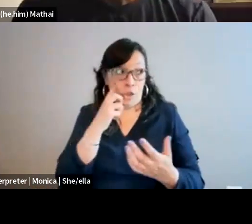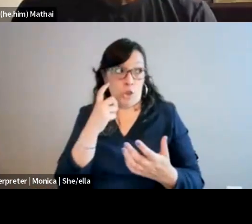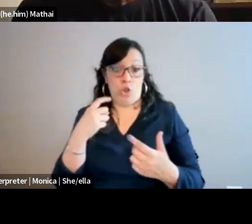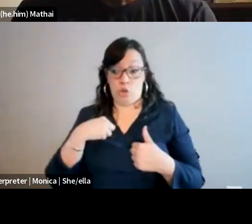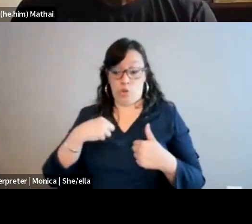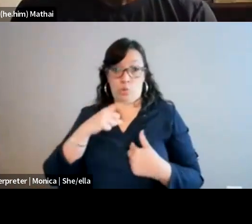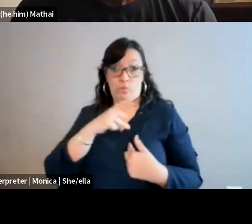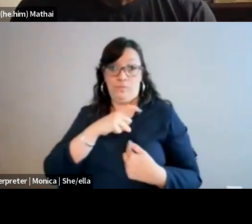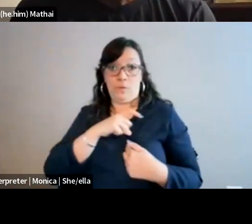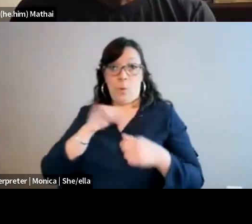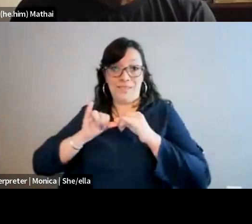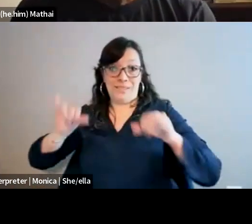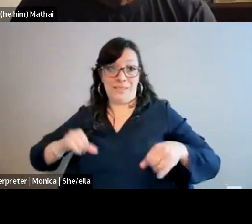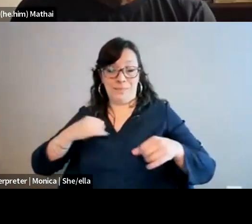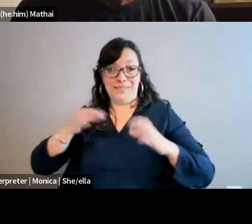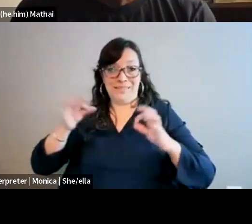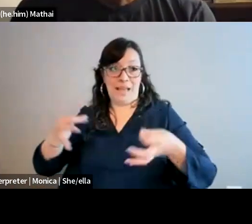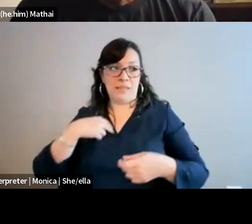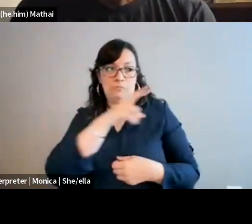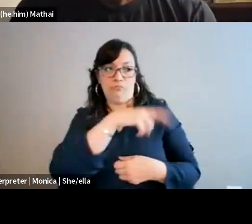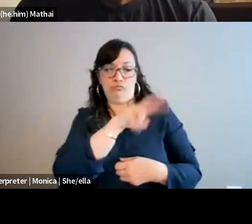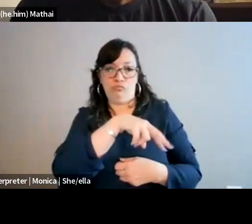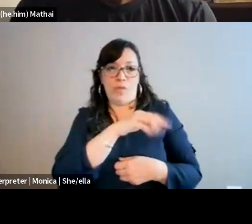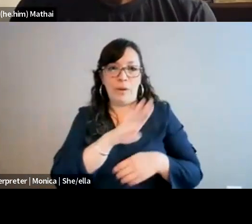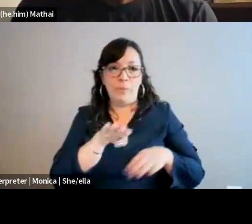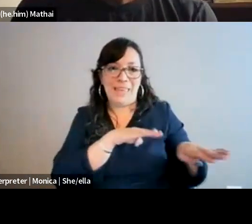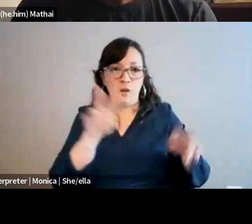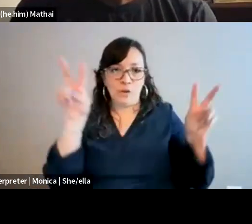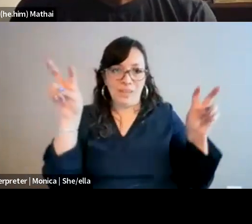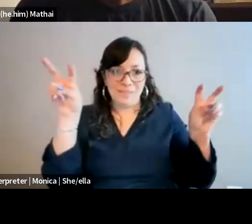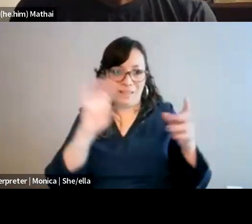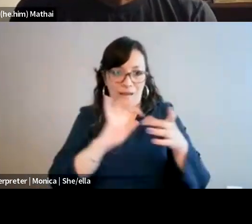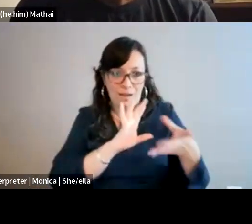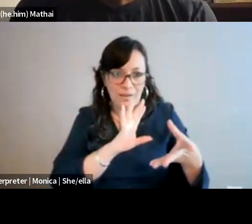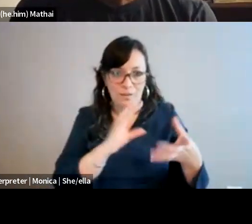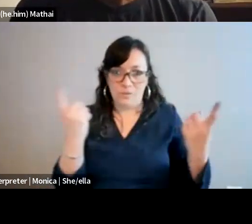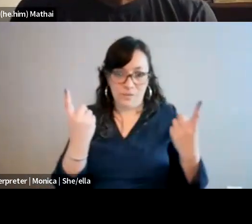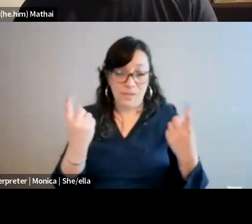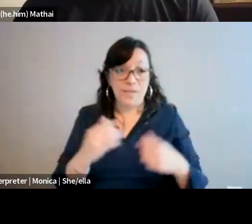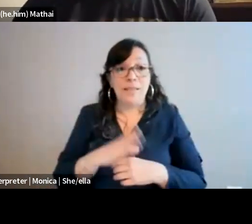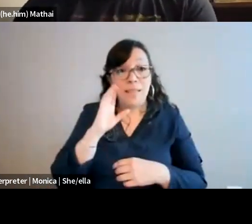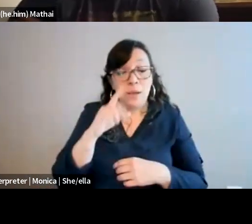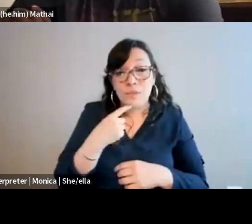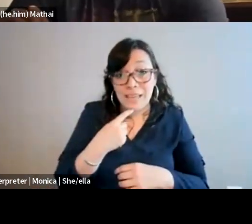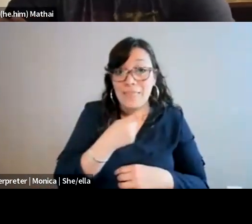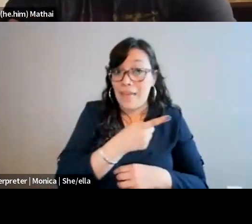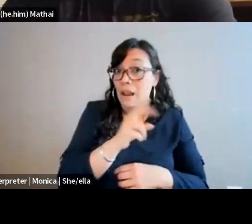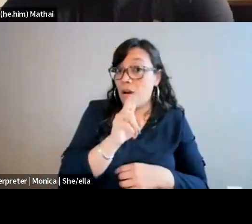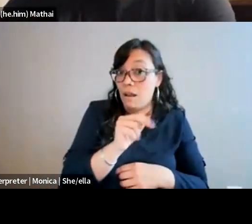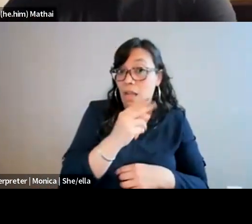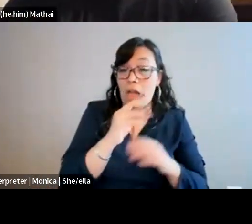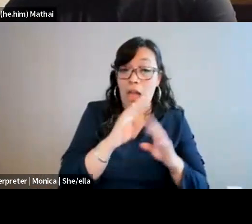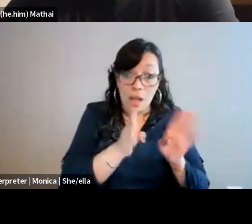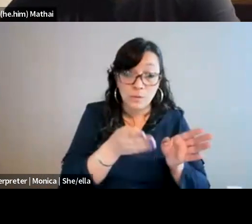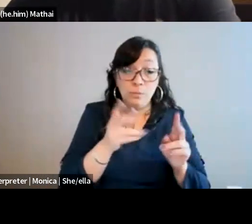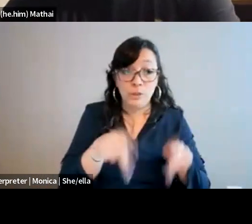has psychotic features or they're psychotic. For example, they'll say they're an unhoused person. Like, for example,